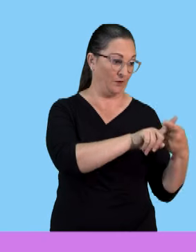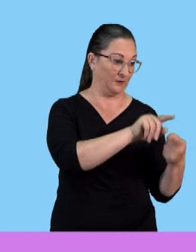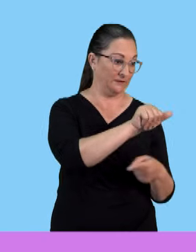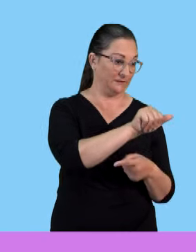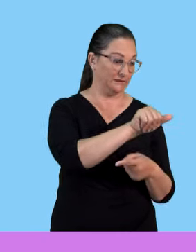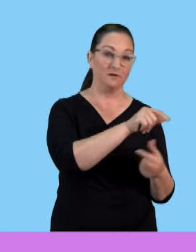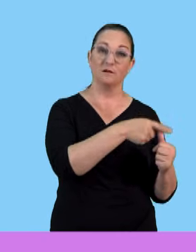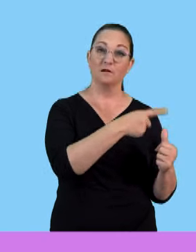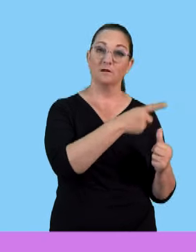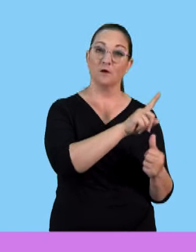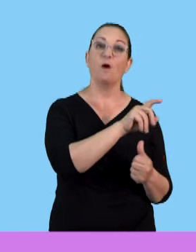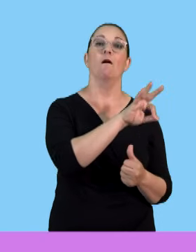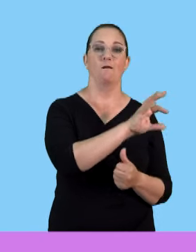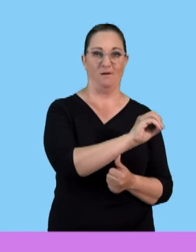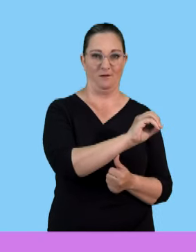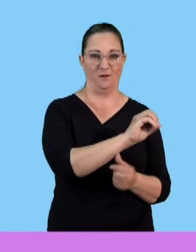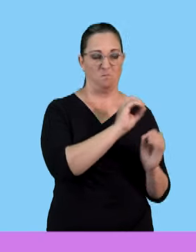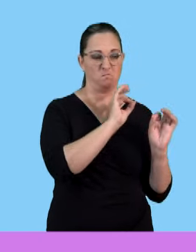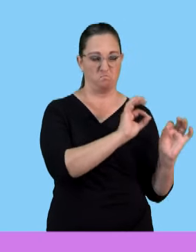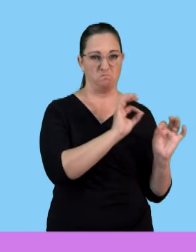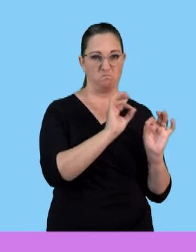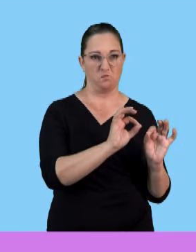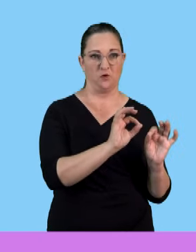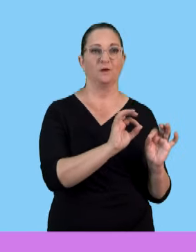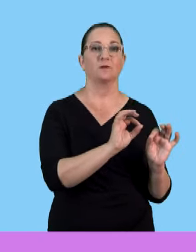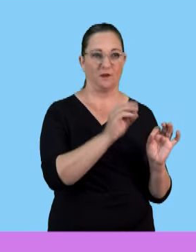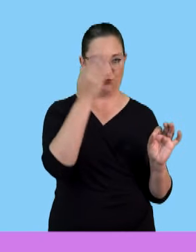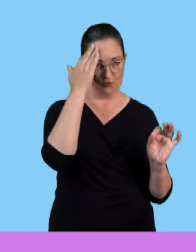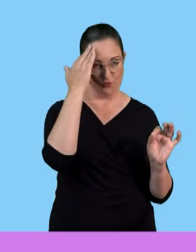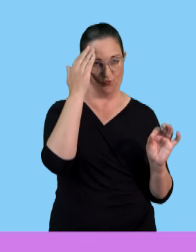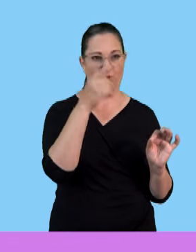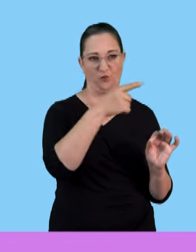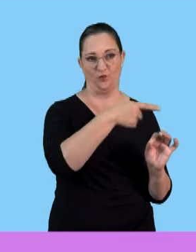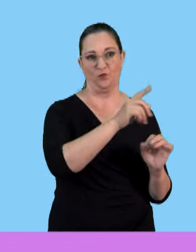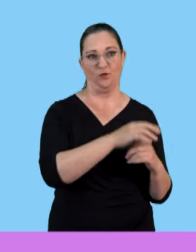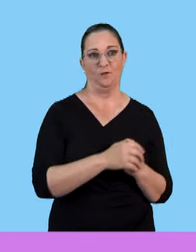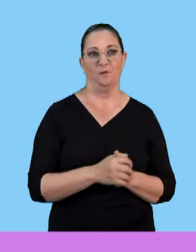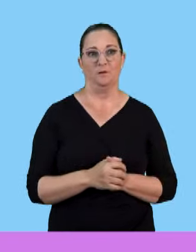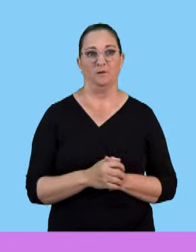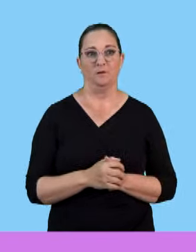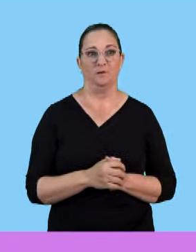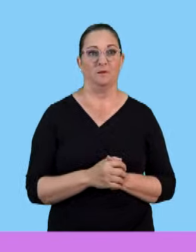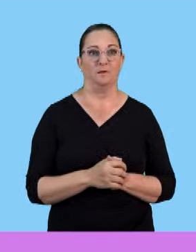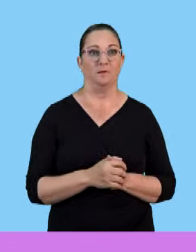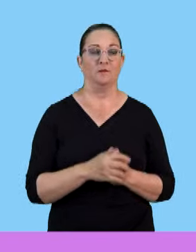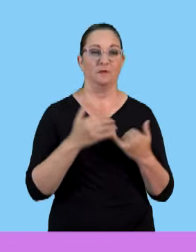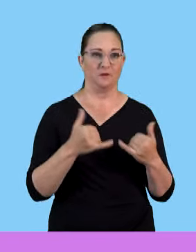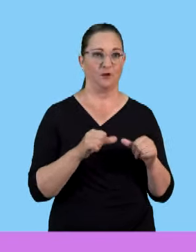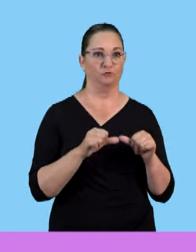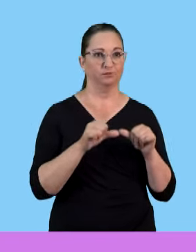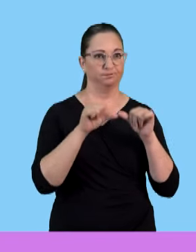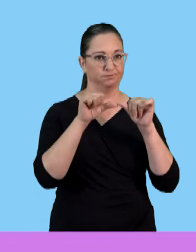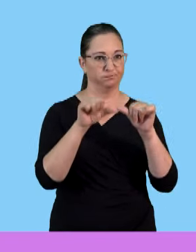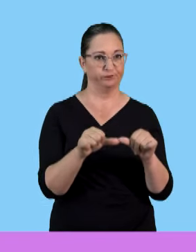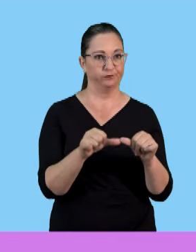plus 24, it gives you 30. You are still needing what? A 6. So meaning we are going to